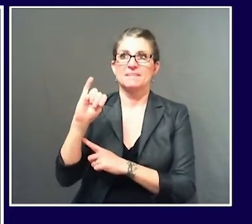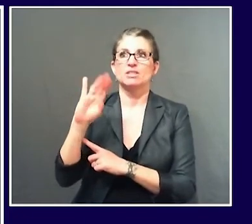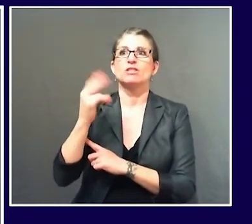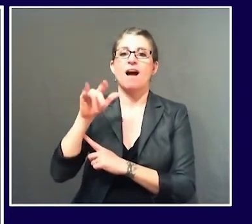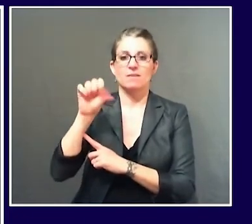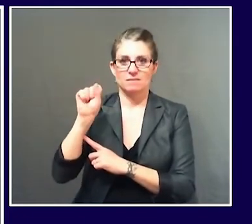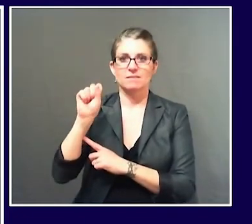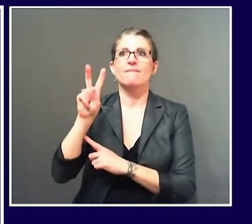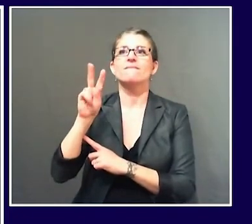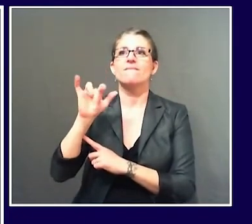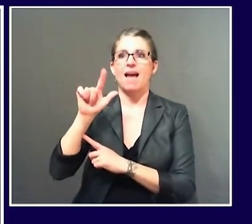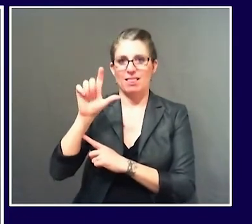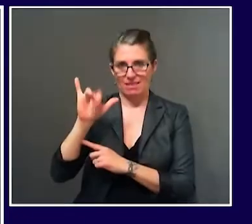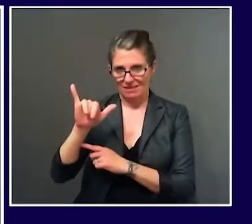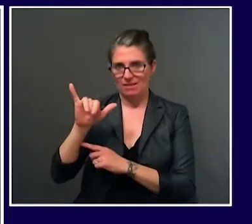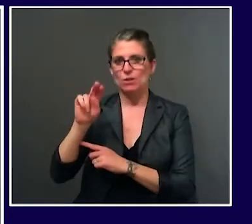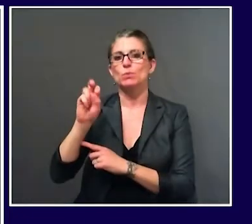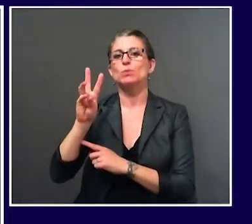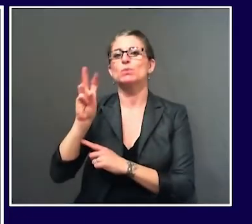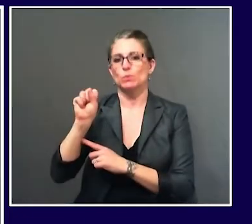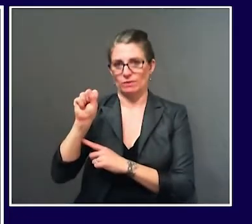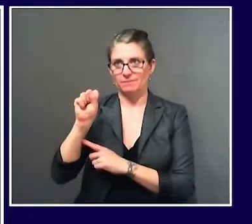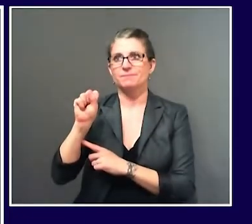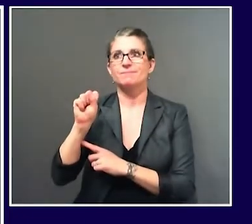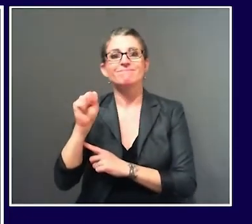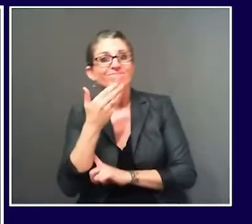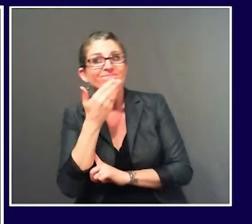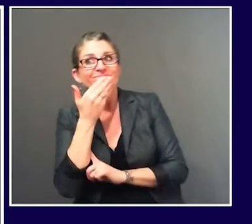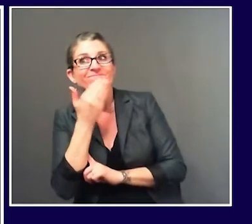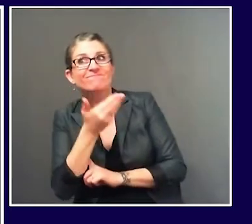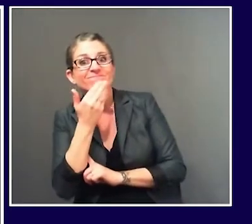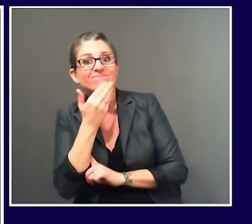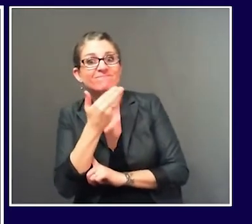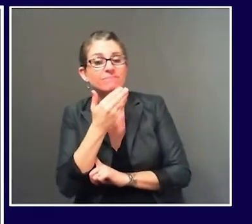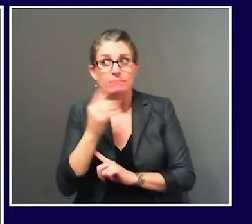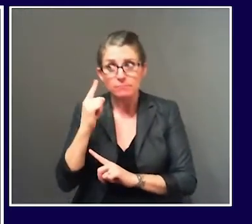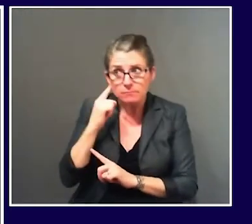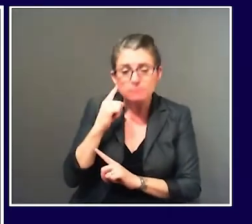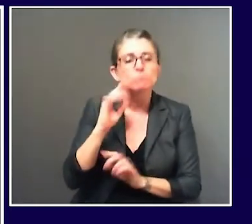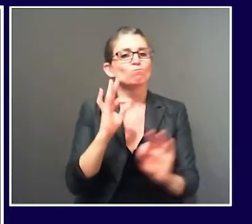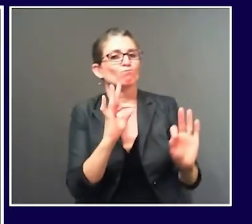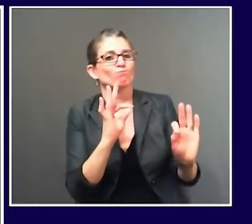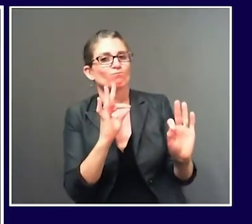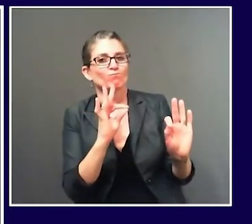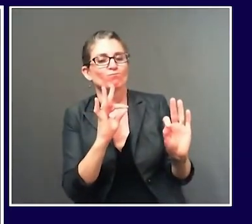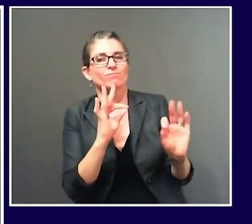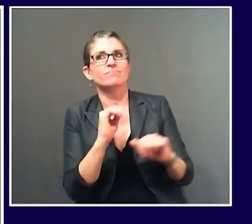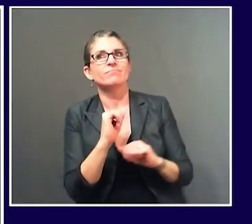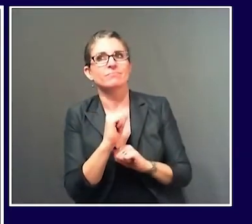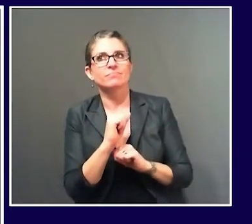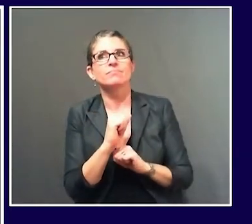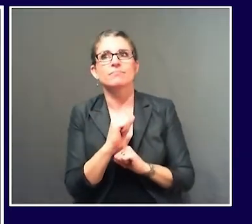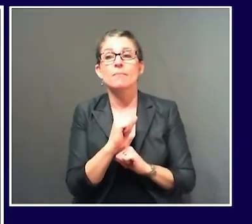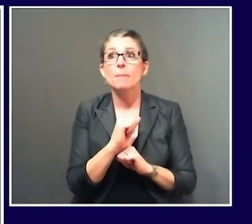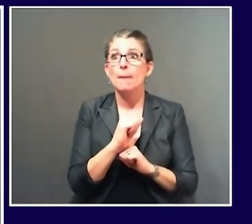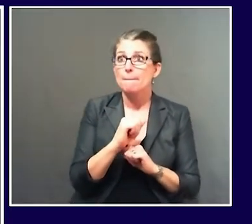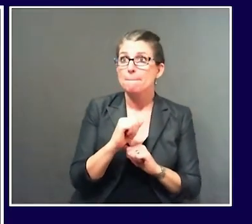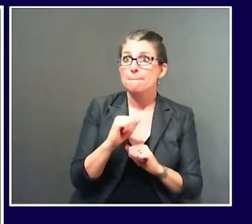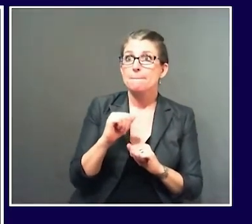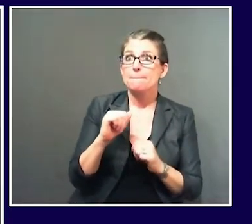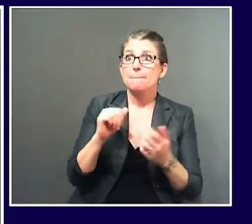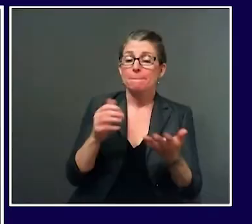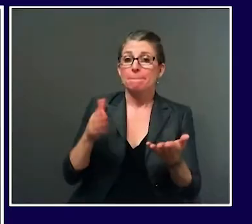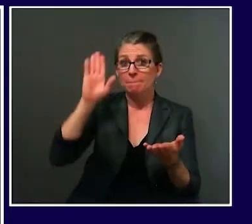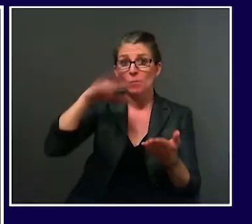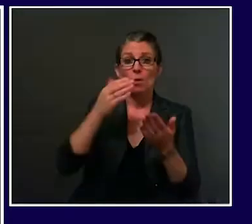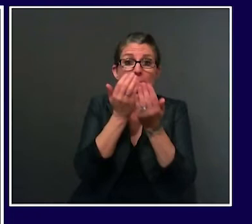hear me? I can. Go ahead, Sarah. Okay, great. Thanks. So as you're aware, face masks have become a controversial subject, and we have